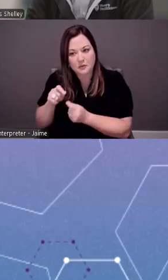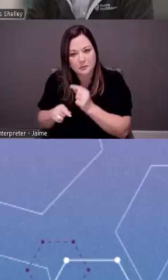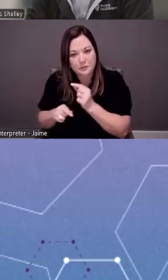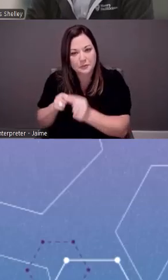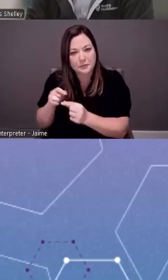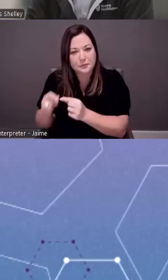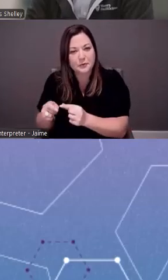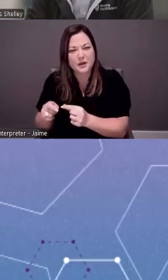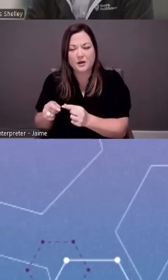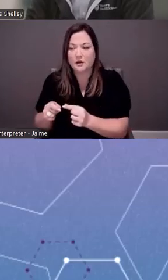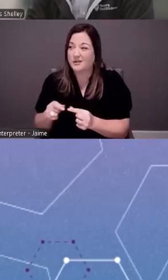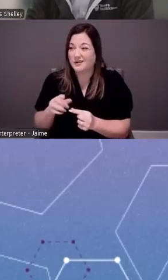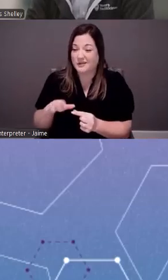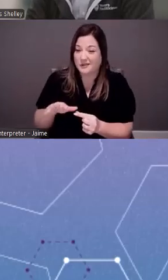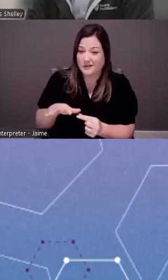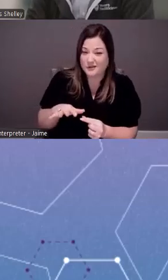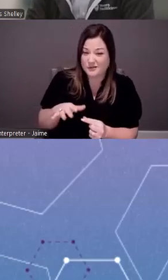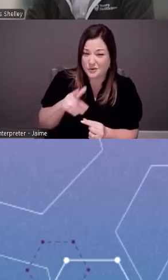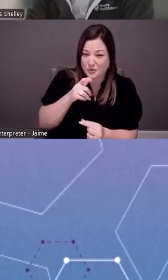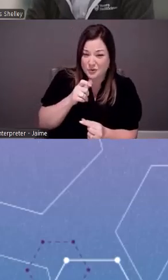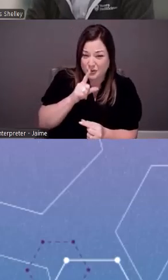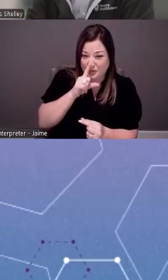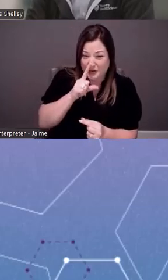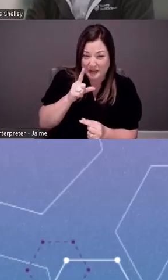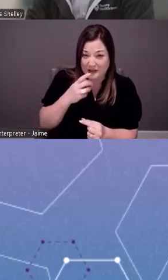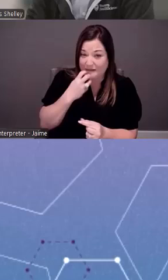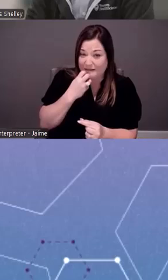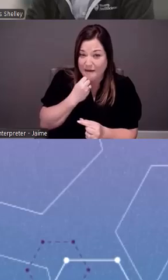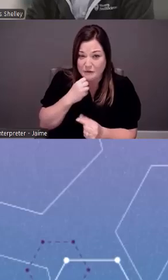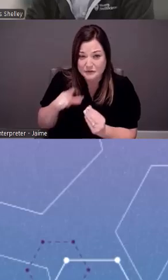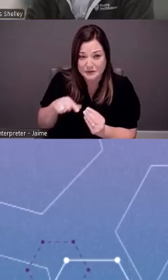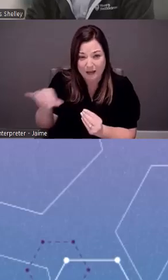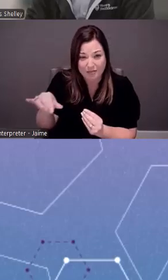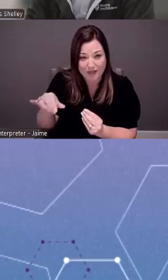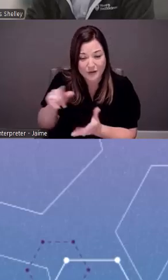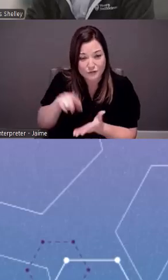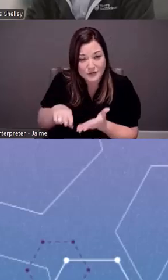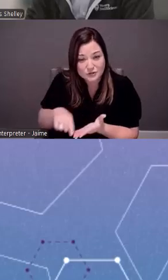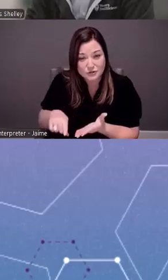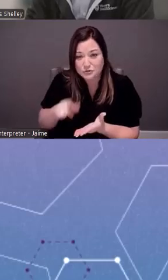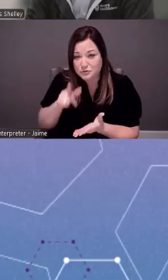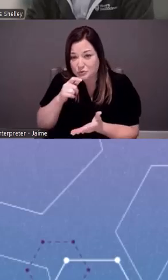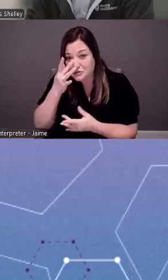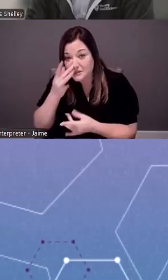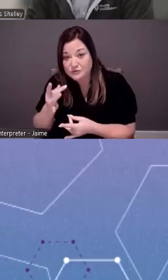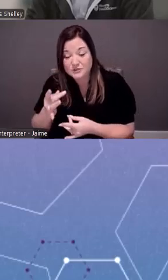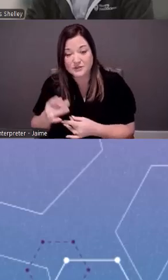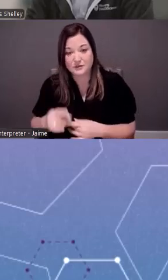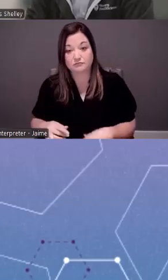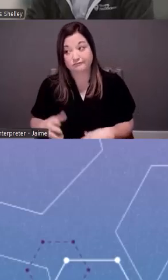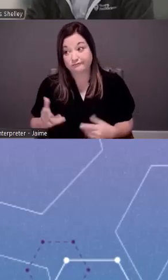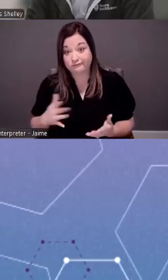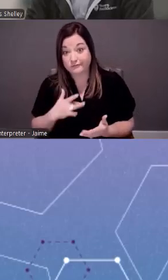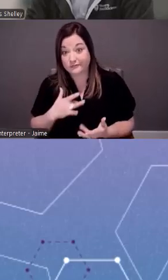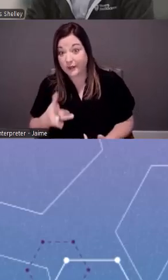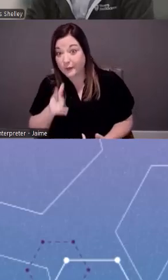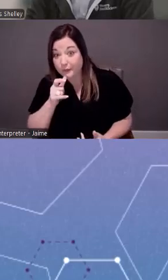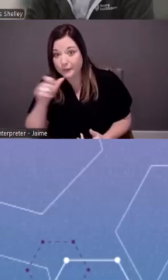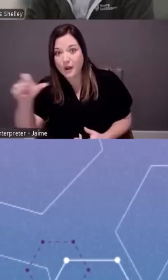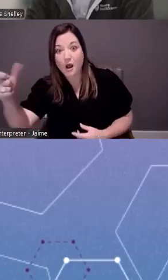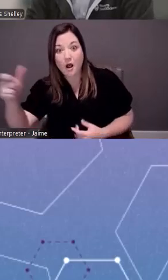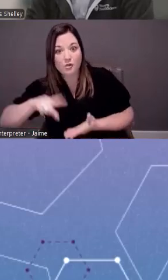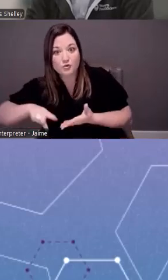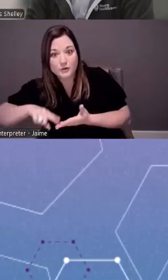who cares? Like, who's really interested in that kind of research? And it's often other researchers, it's other associations